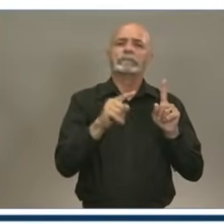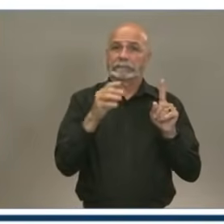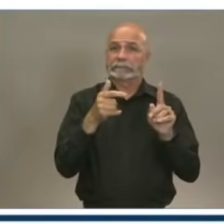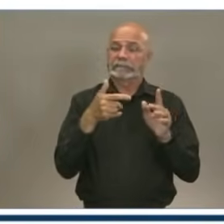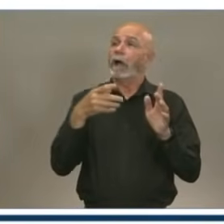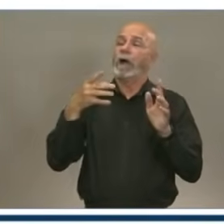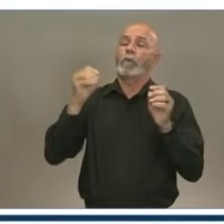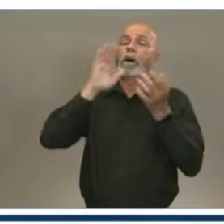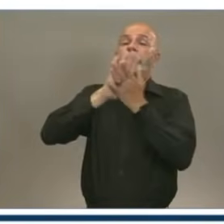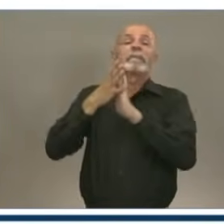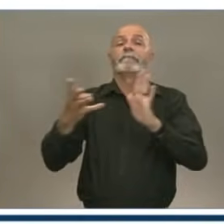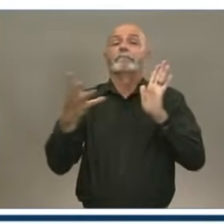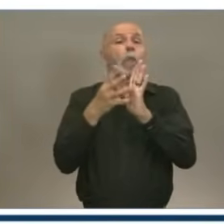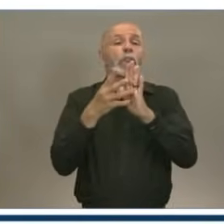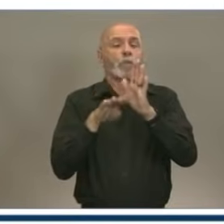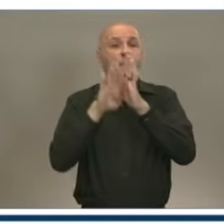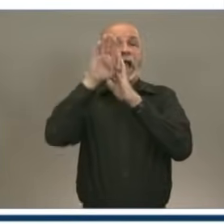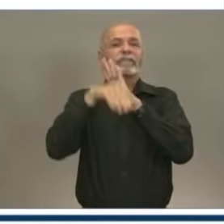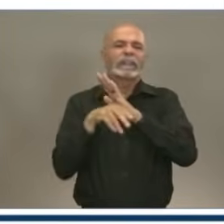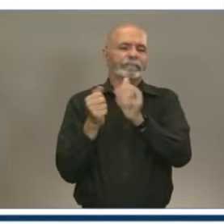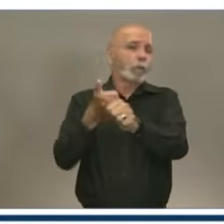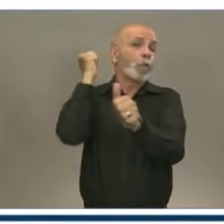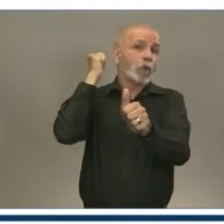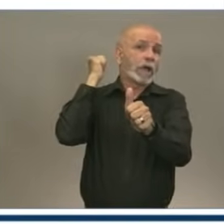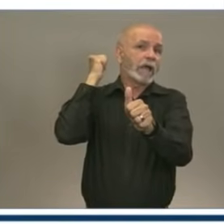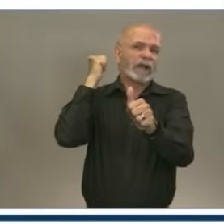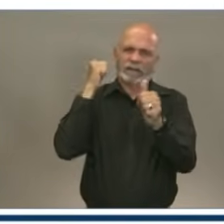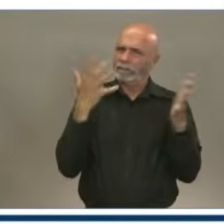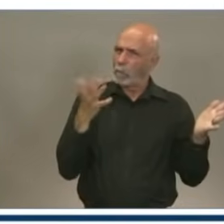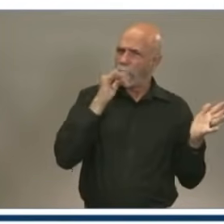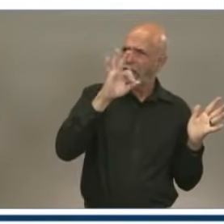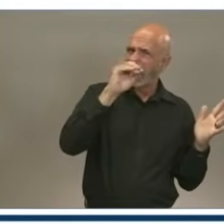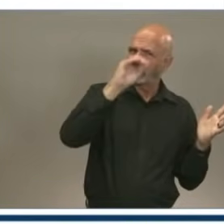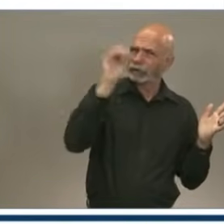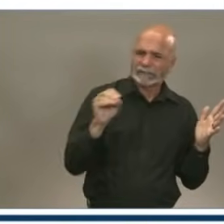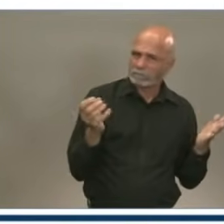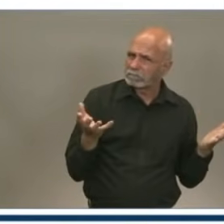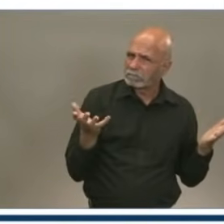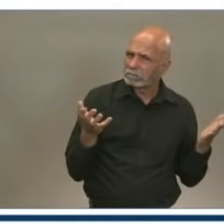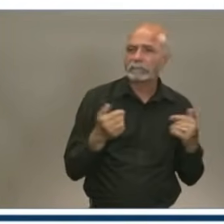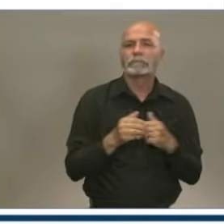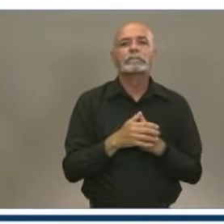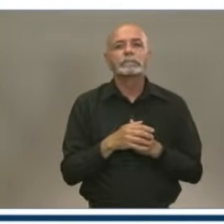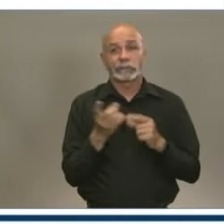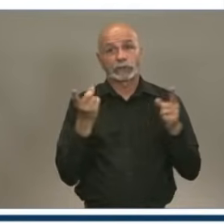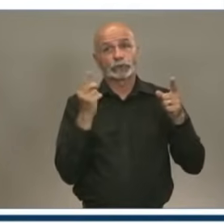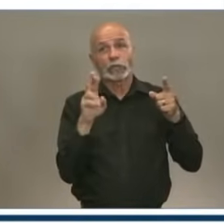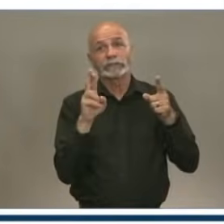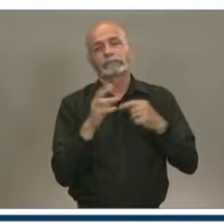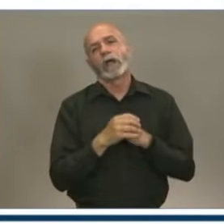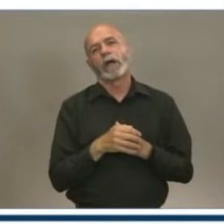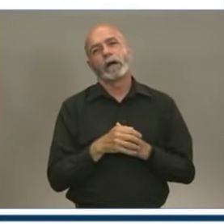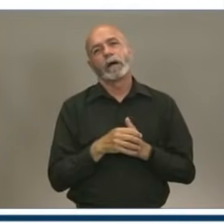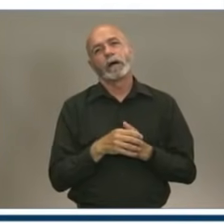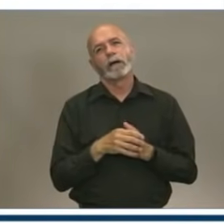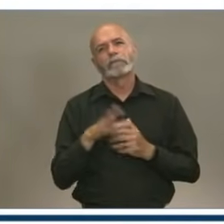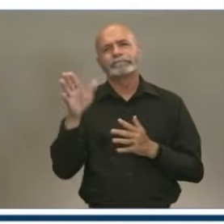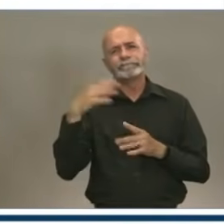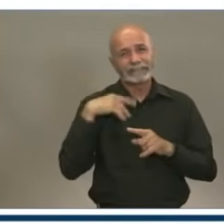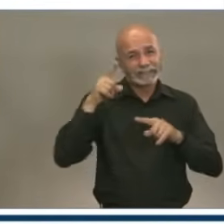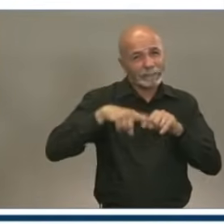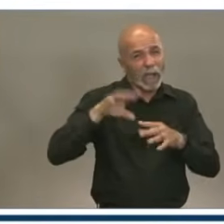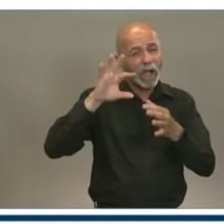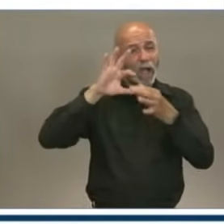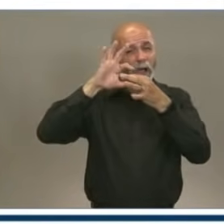number? Well, it depends whether you're talking about the overall population. I think that 90% is people are typically talking about the